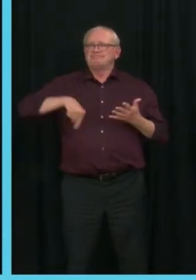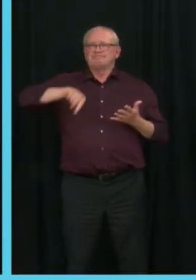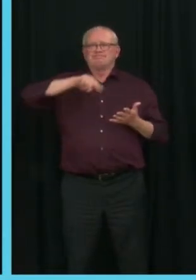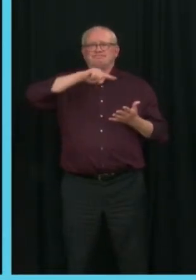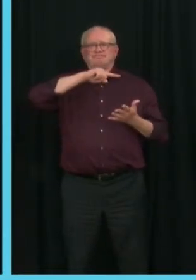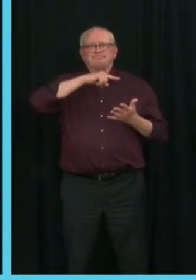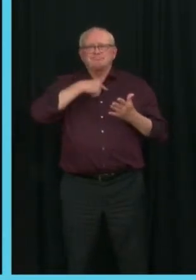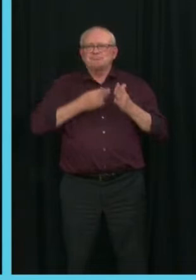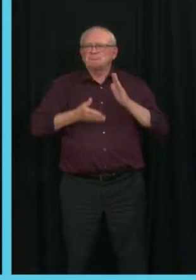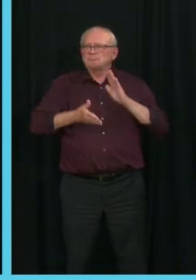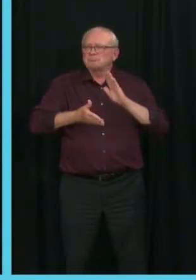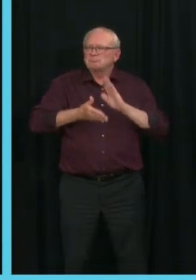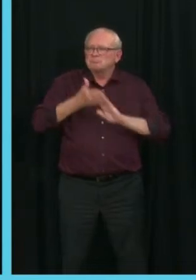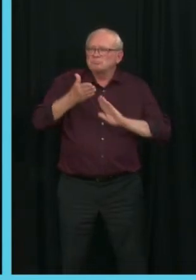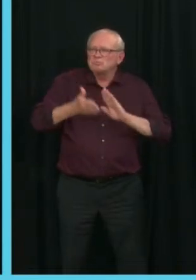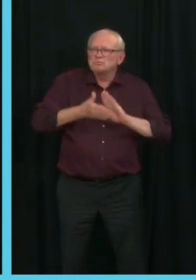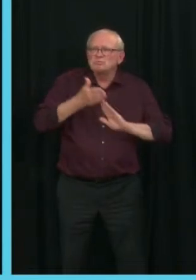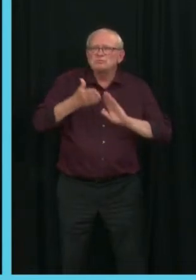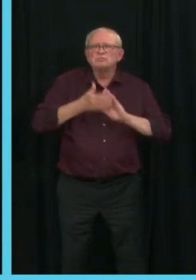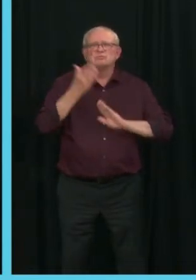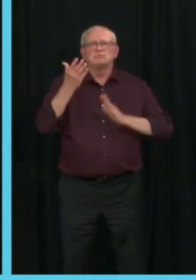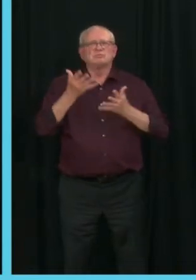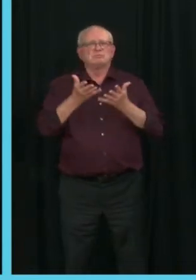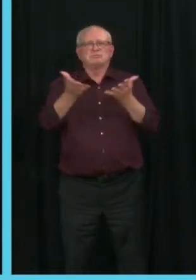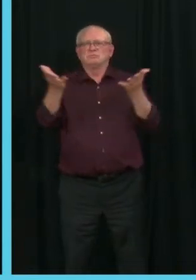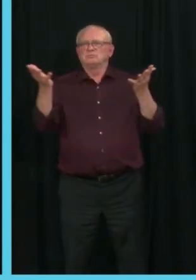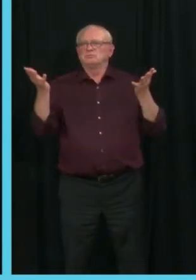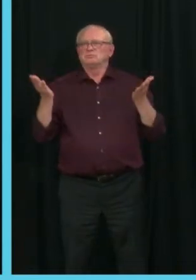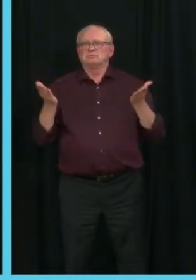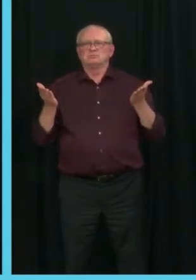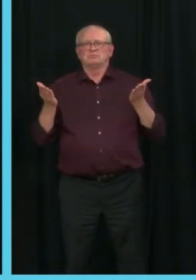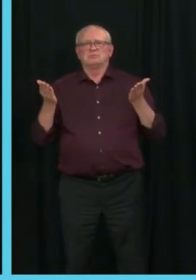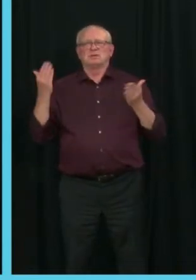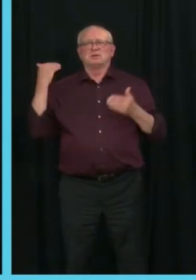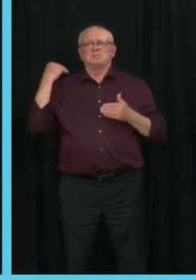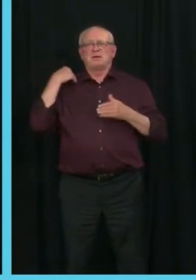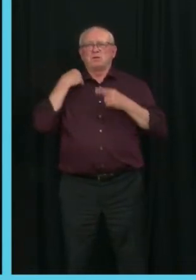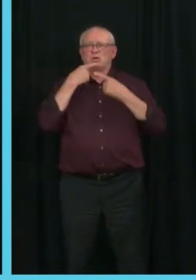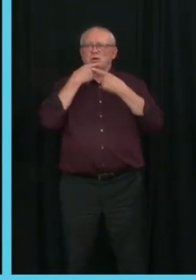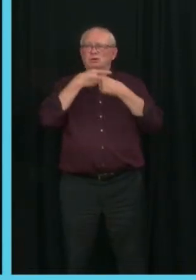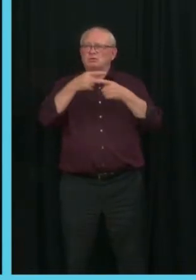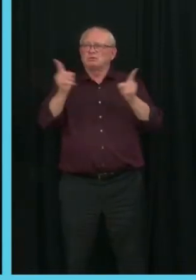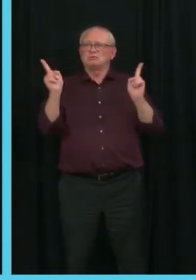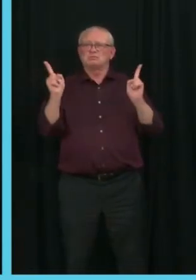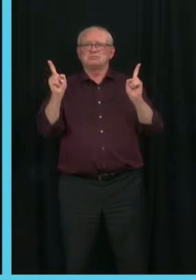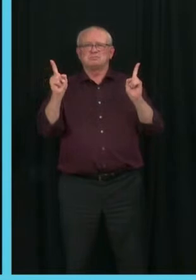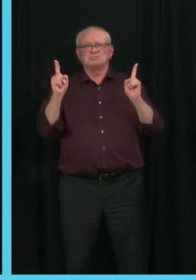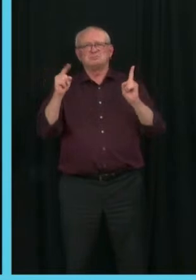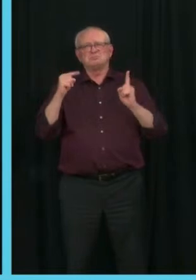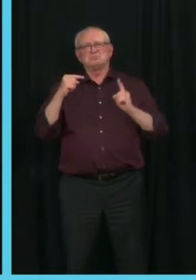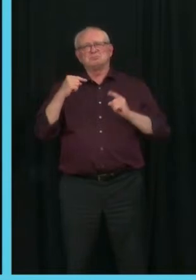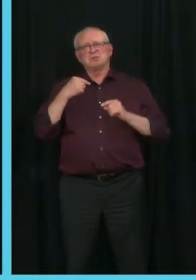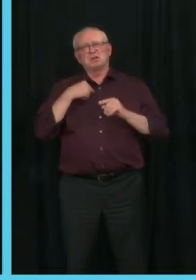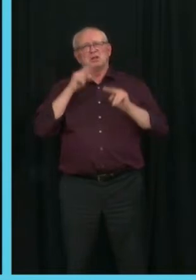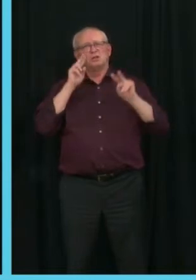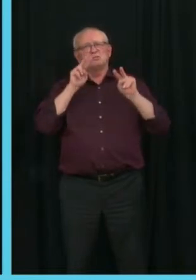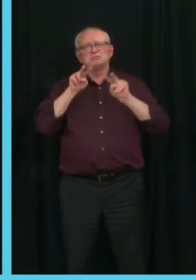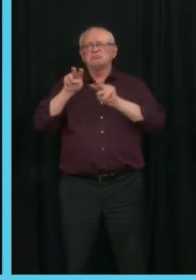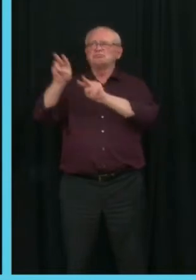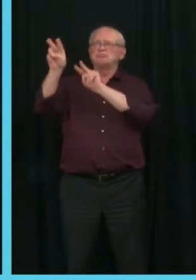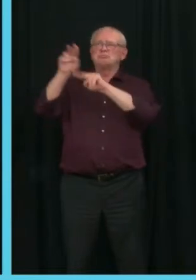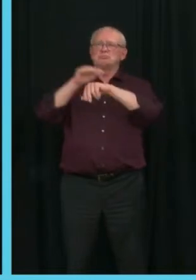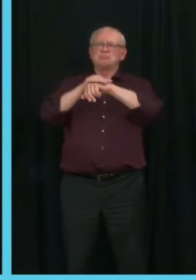for free votes, for example. I've told you before that I admire the British system, where there's a far greater